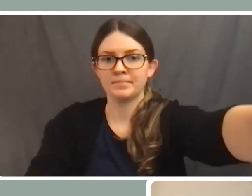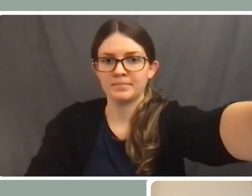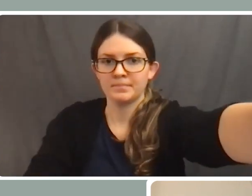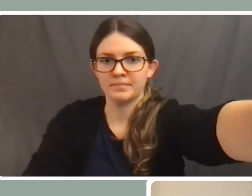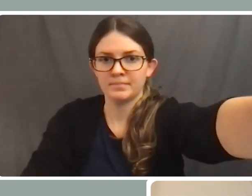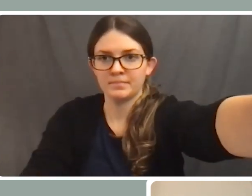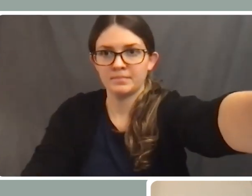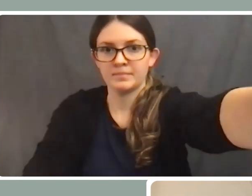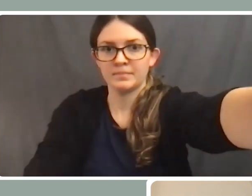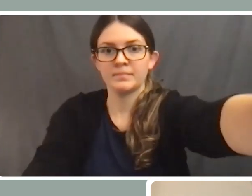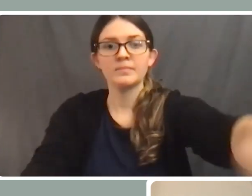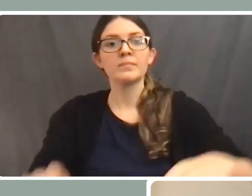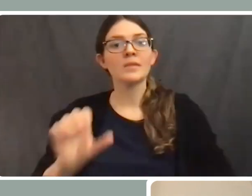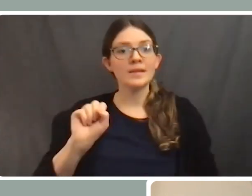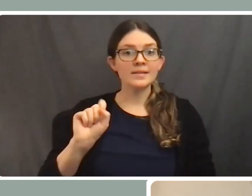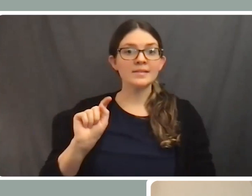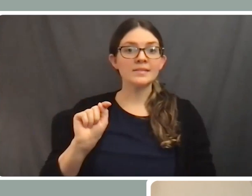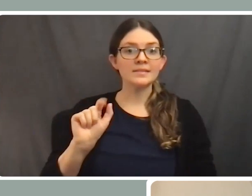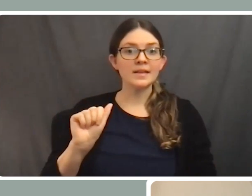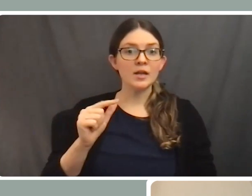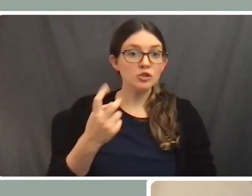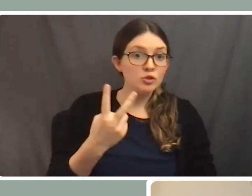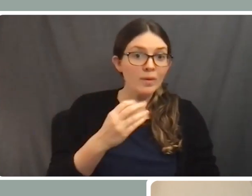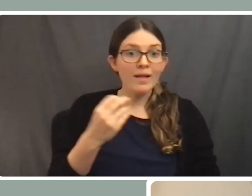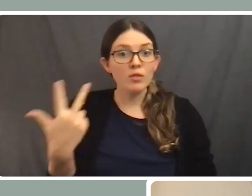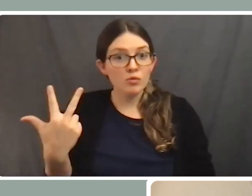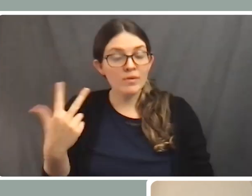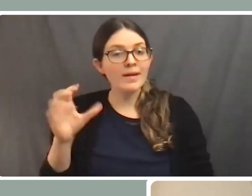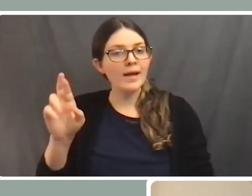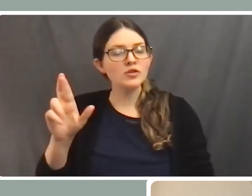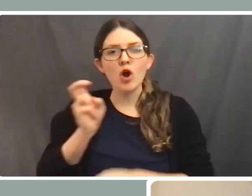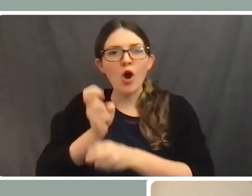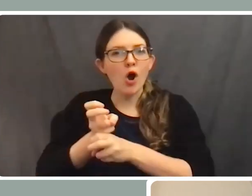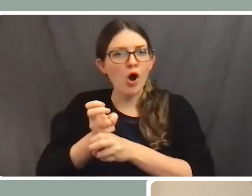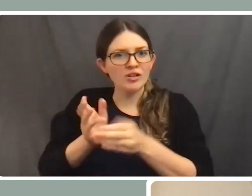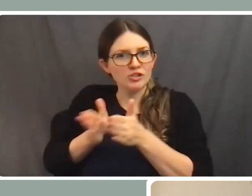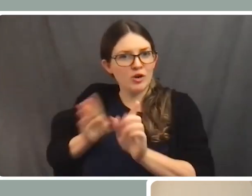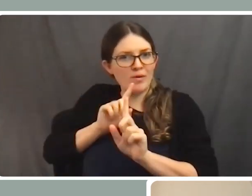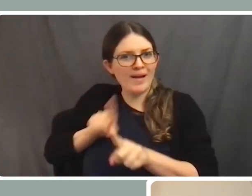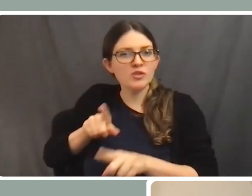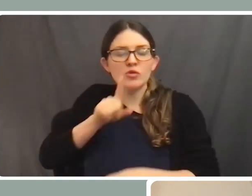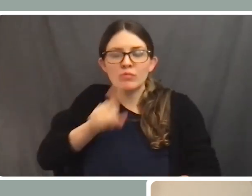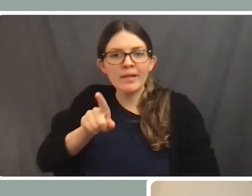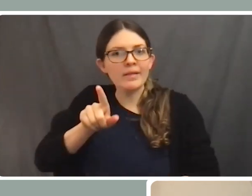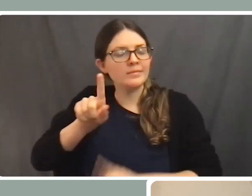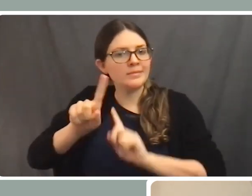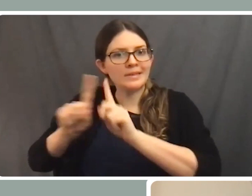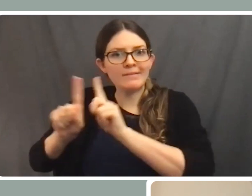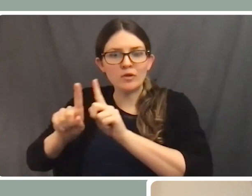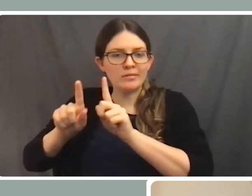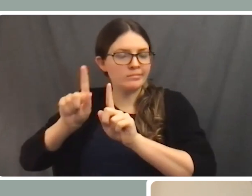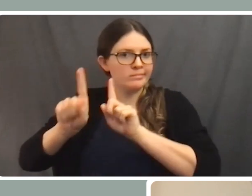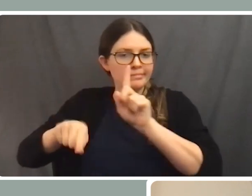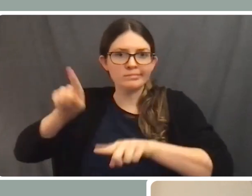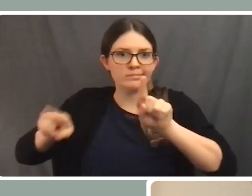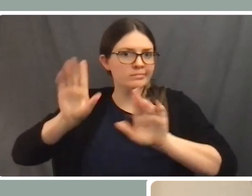For stage 2 and 3 cancers, I do think it's a little bit harder to generalize because it's such a heterogeneous group of patients. But